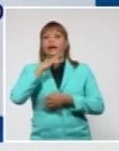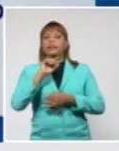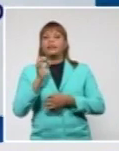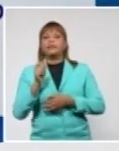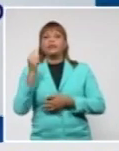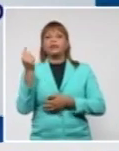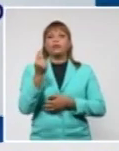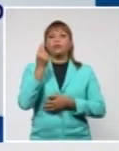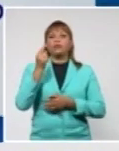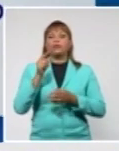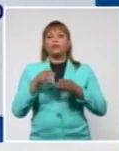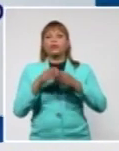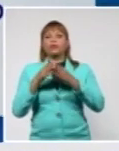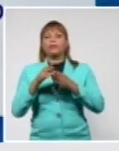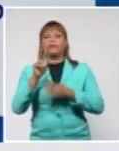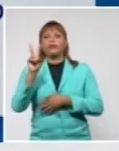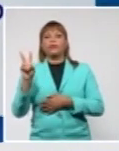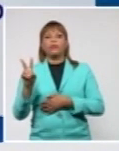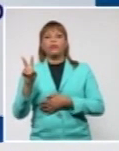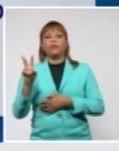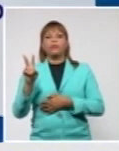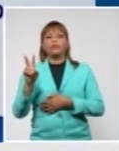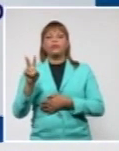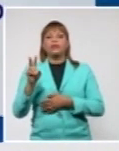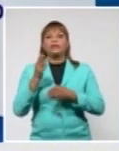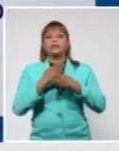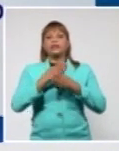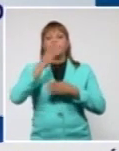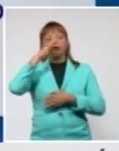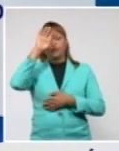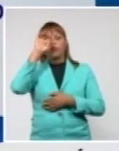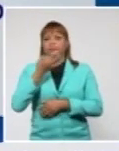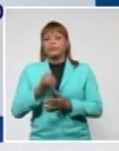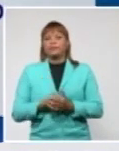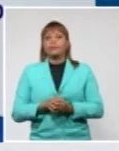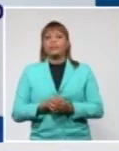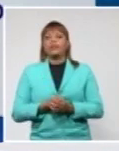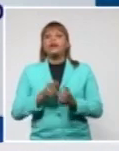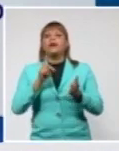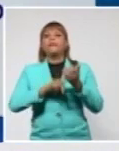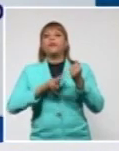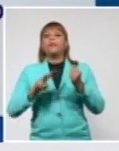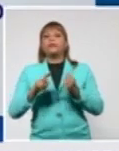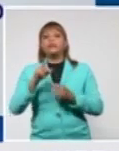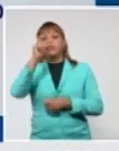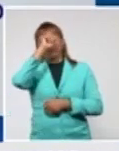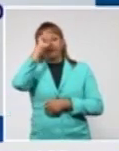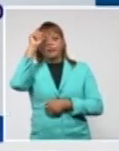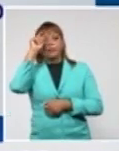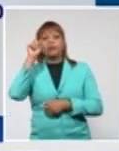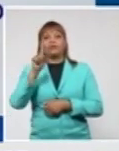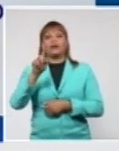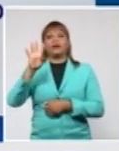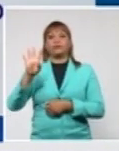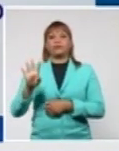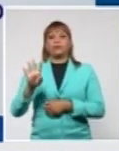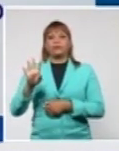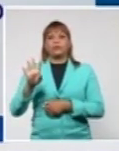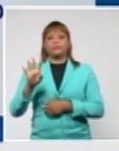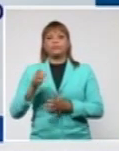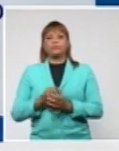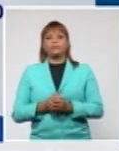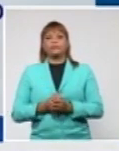cases belonging to Sancti Spiritus, 1 imported case which belongs to Holguín, 2 other